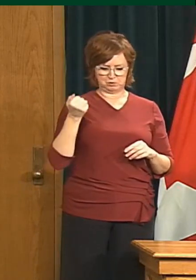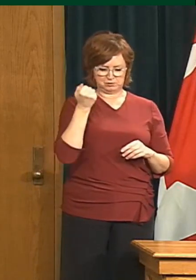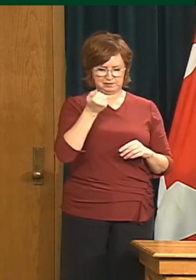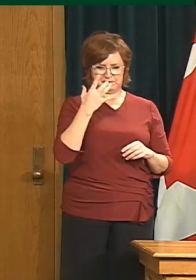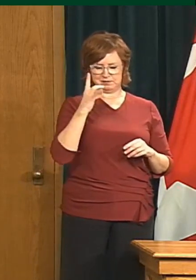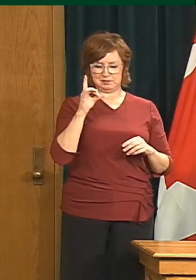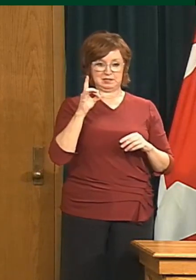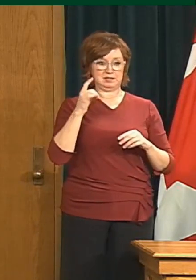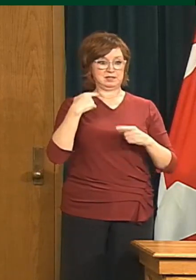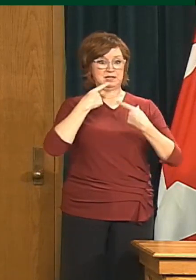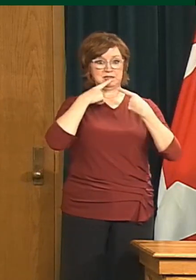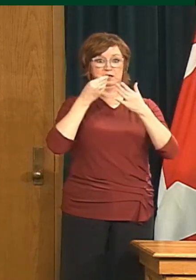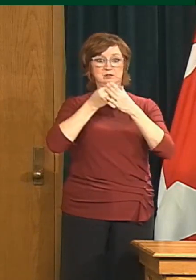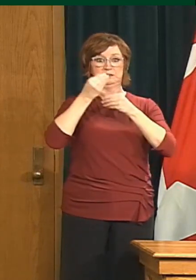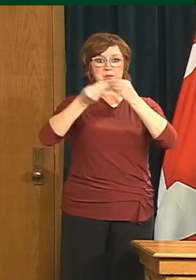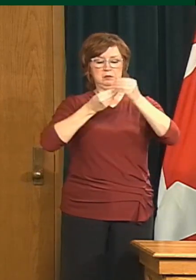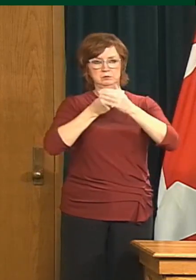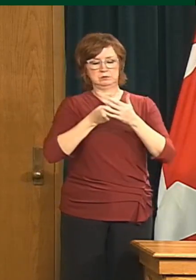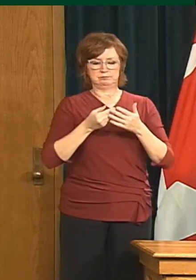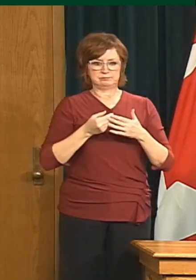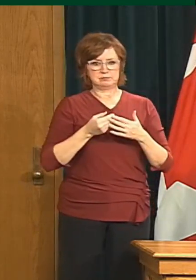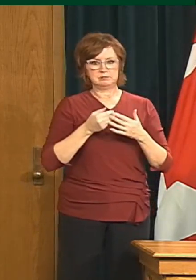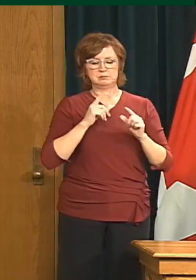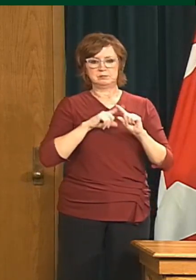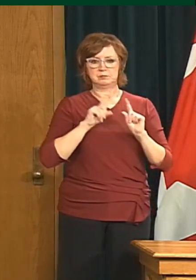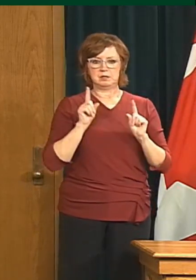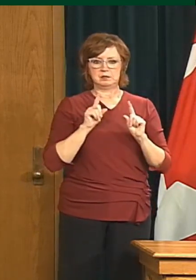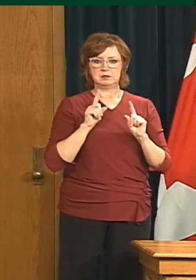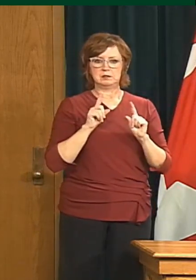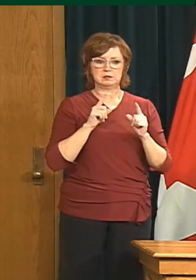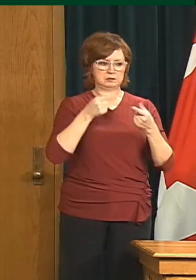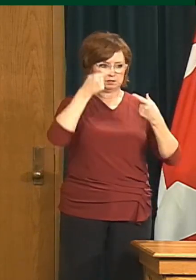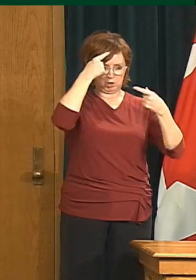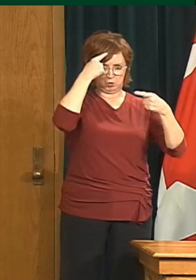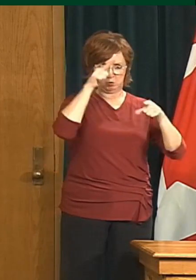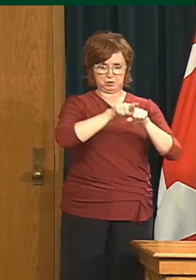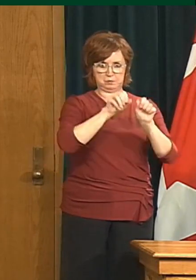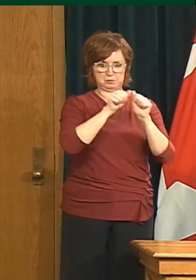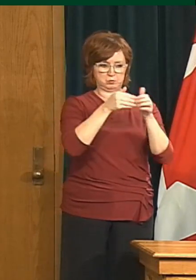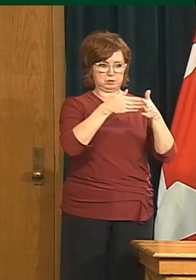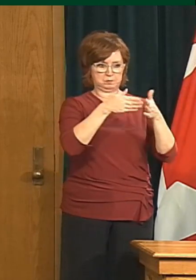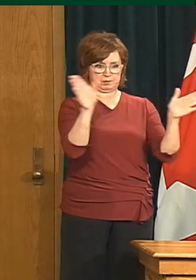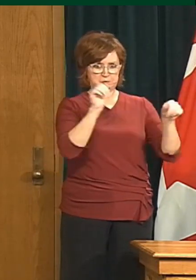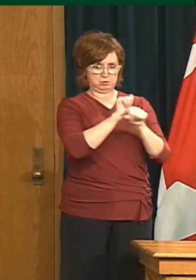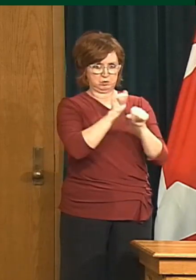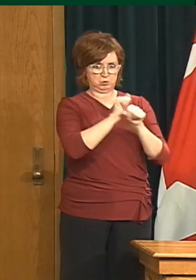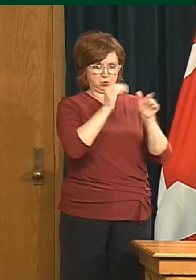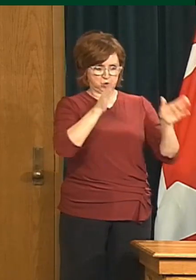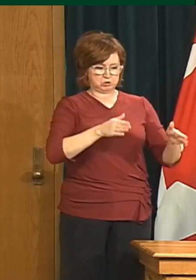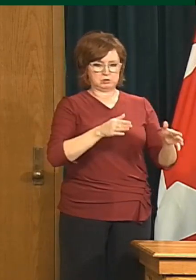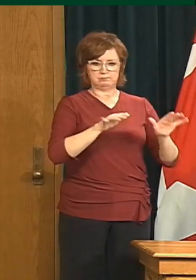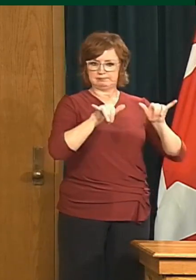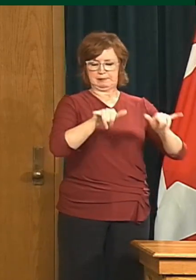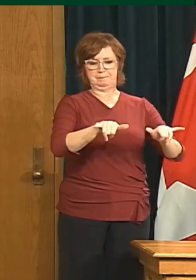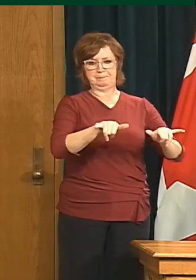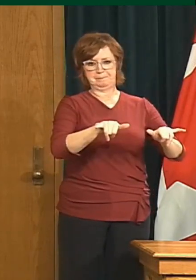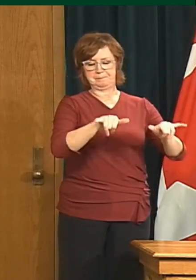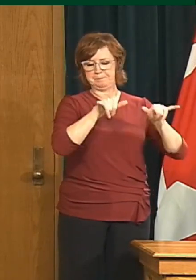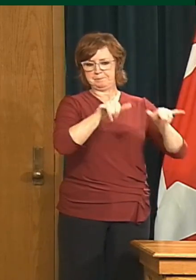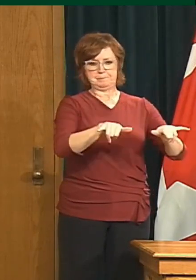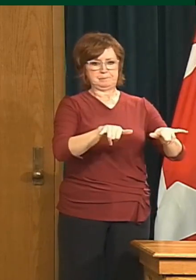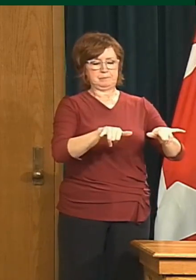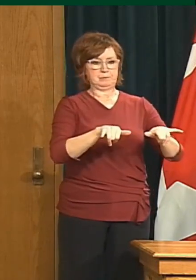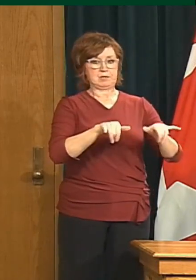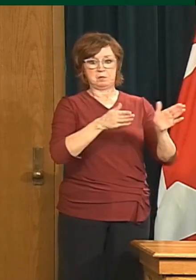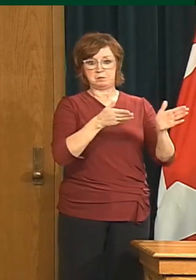18th. So the agreements that we have with our public sector that are already in place and have been ratified, we will honor